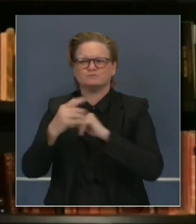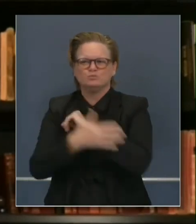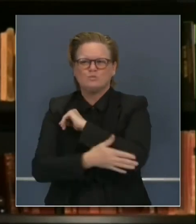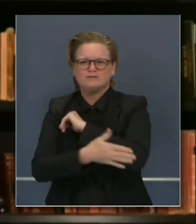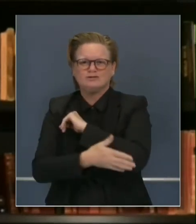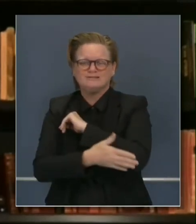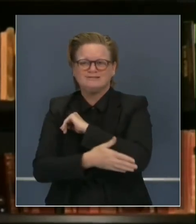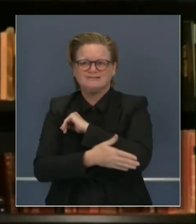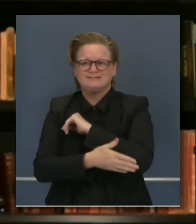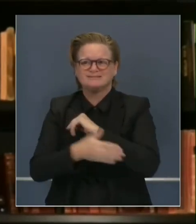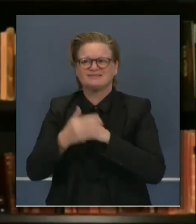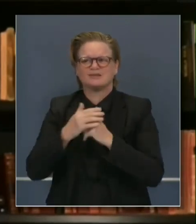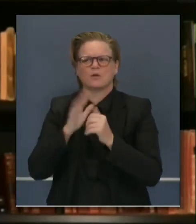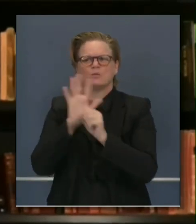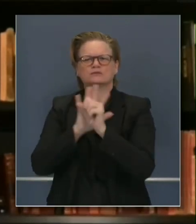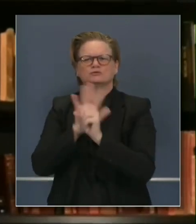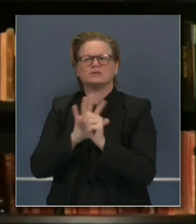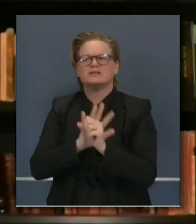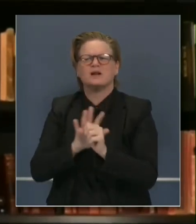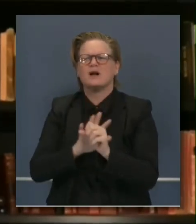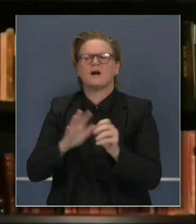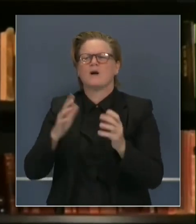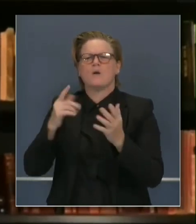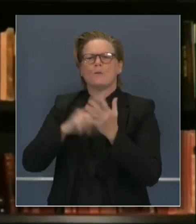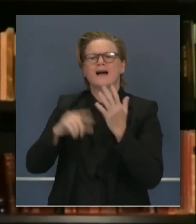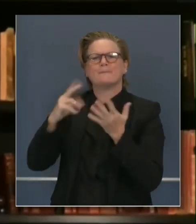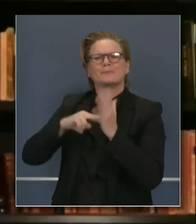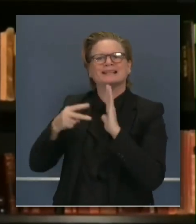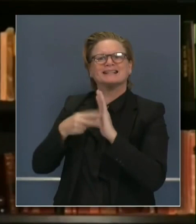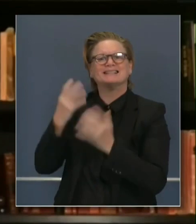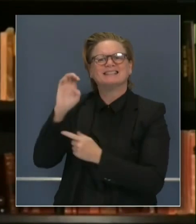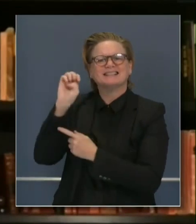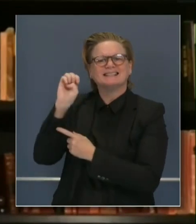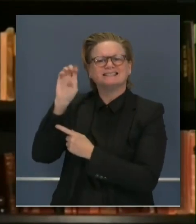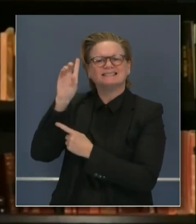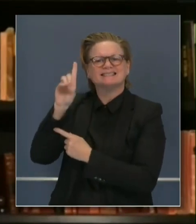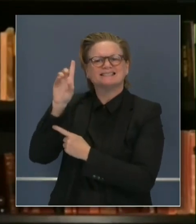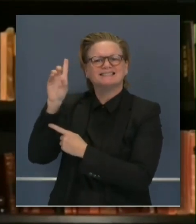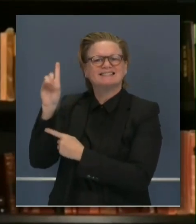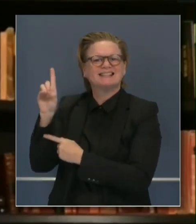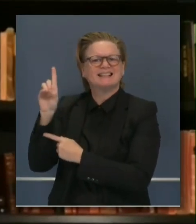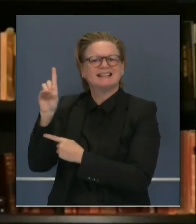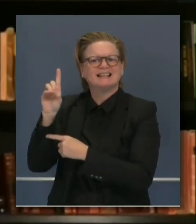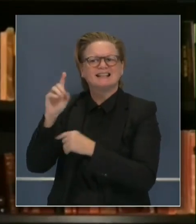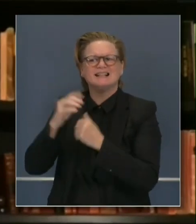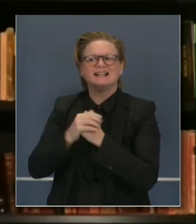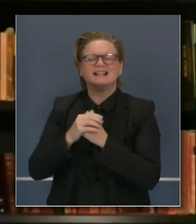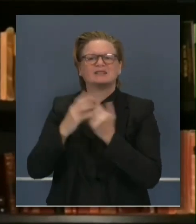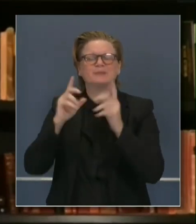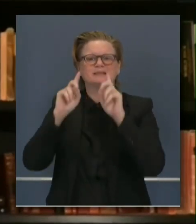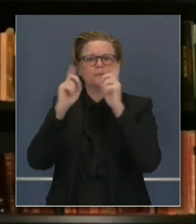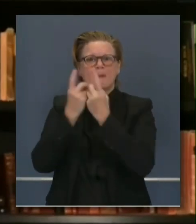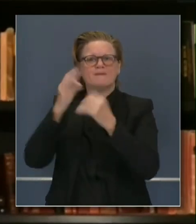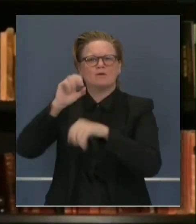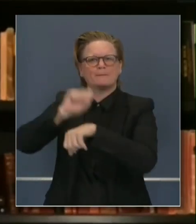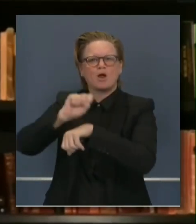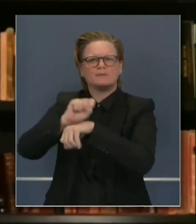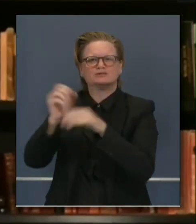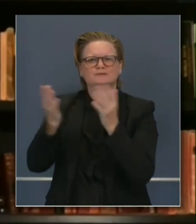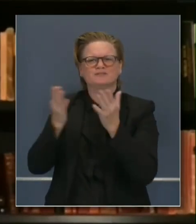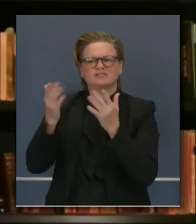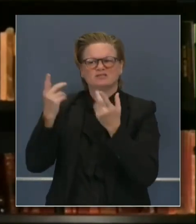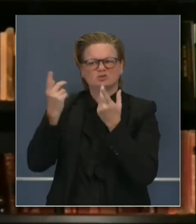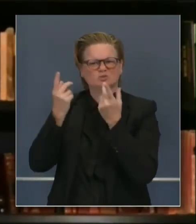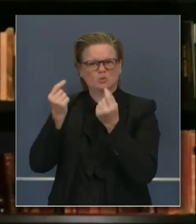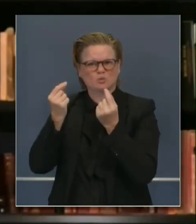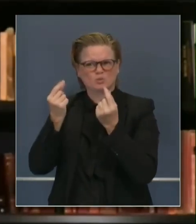the situation with EDD? Frankly, it's still a bit of a mess. More stay-at-home orders likely mean more layoffs. We already have frozen payments.